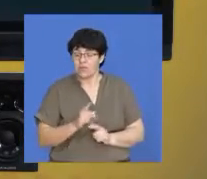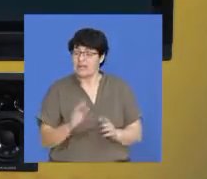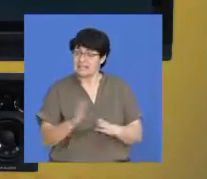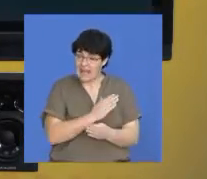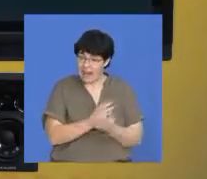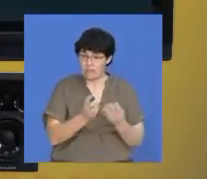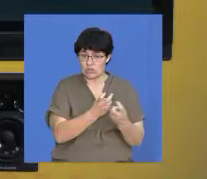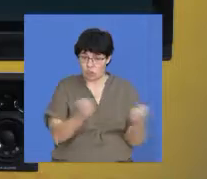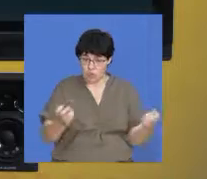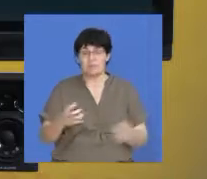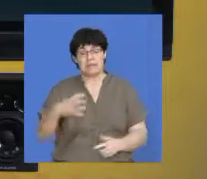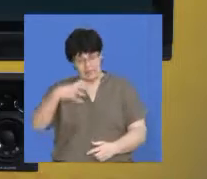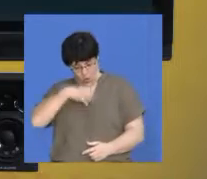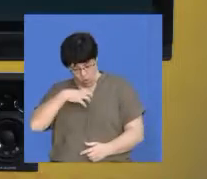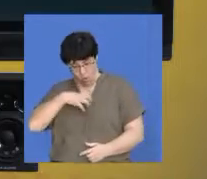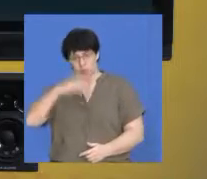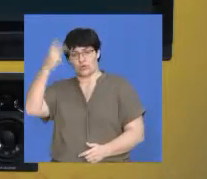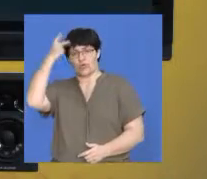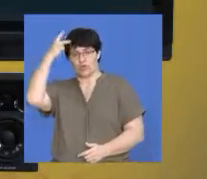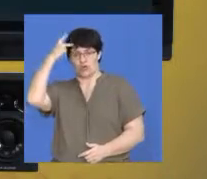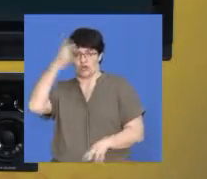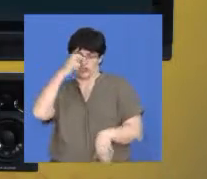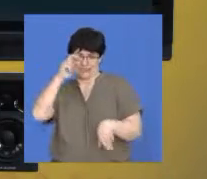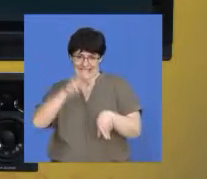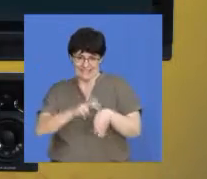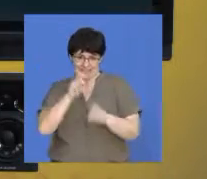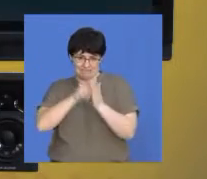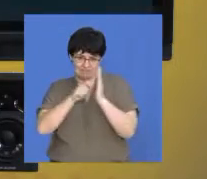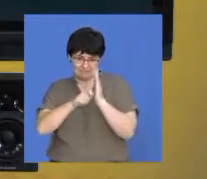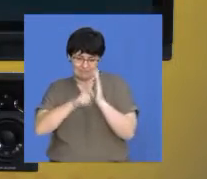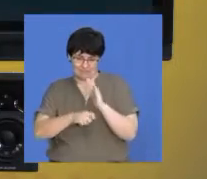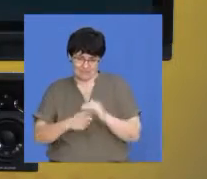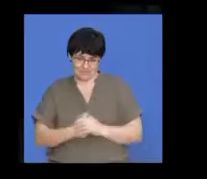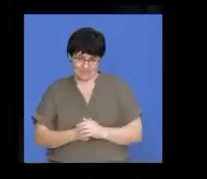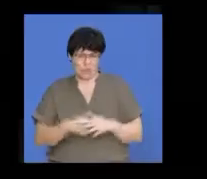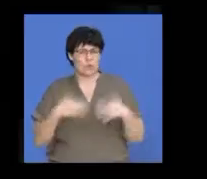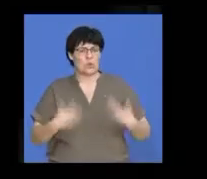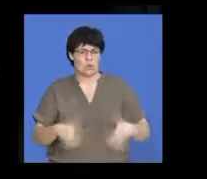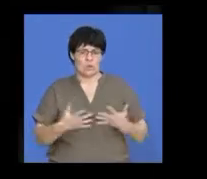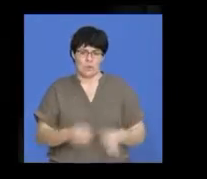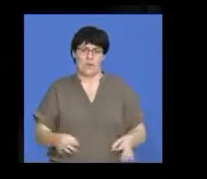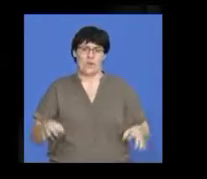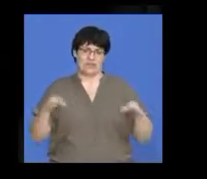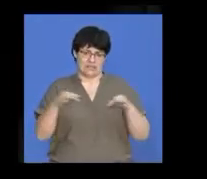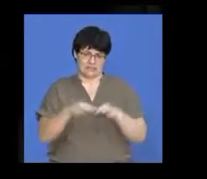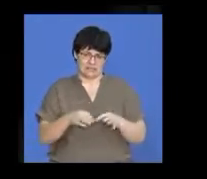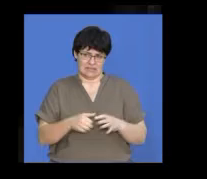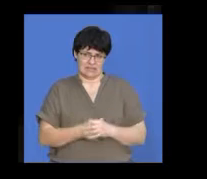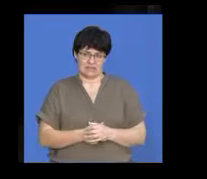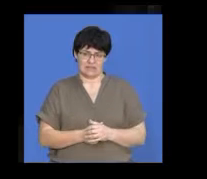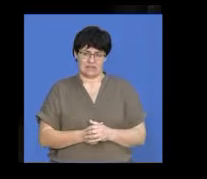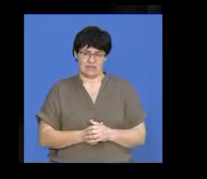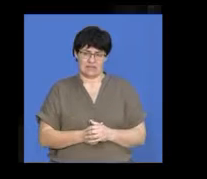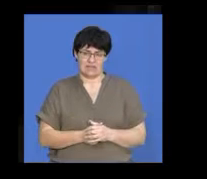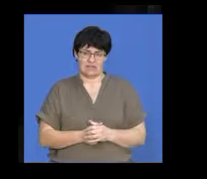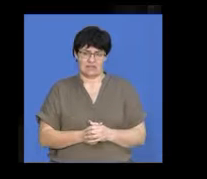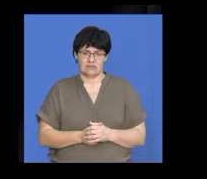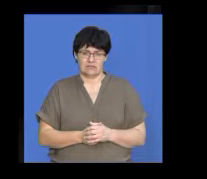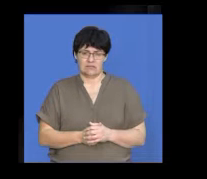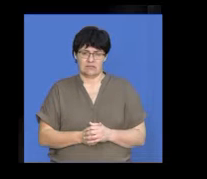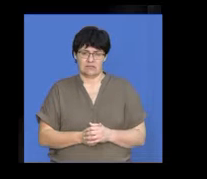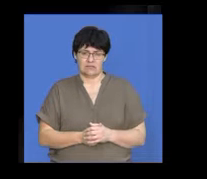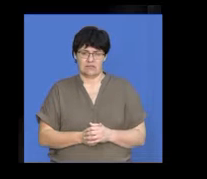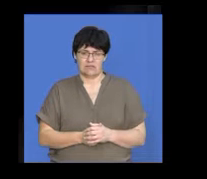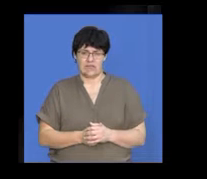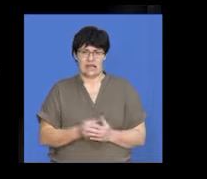but you also need information from your own knowledge. That is important. So I'm not going to